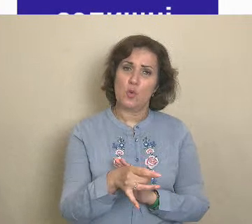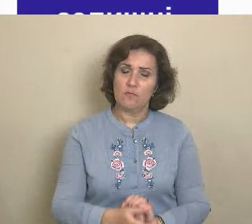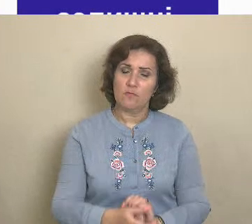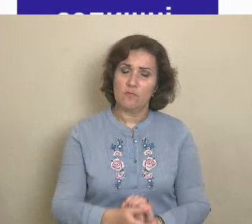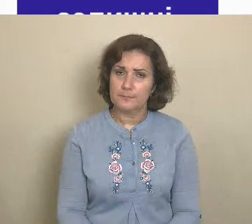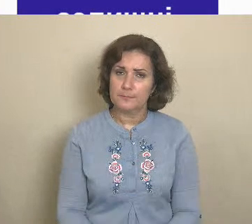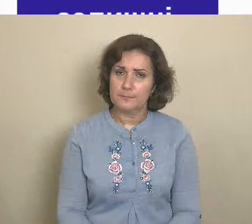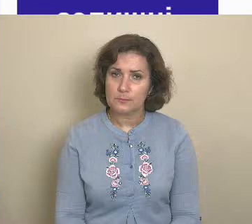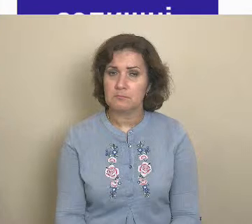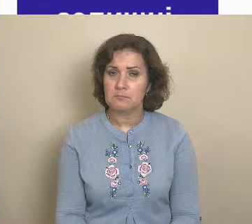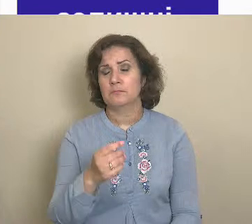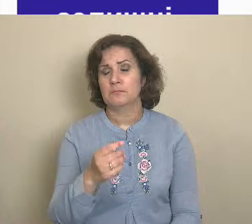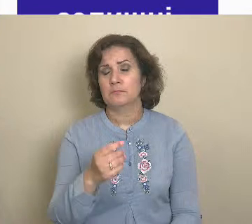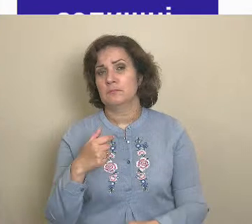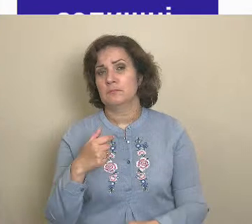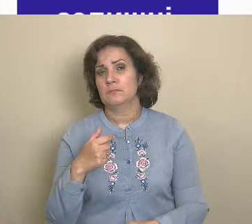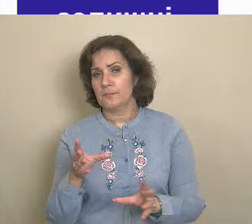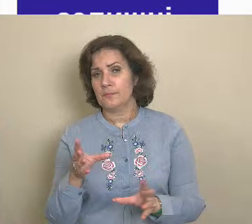talk about